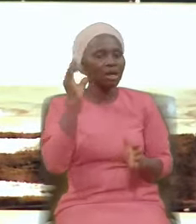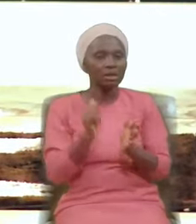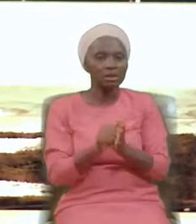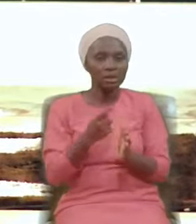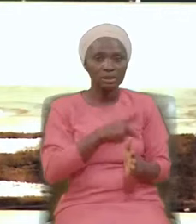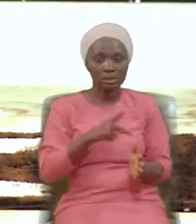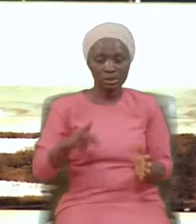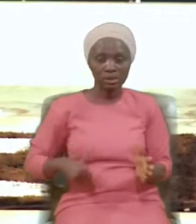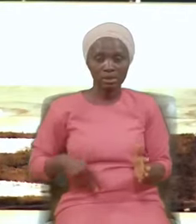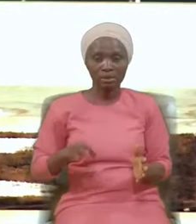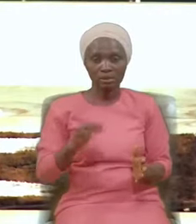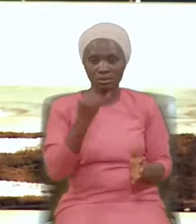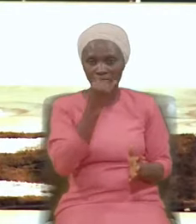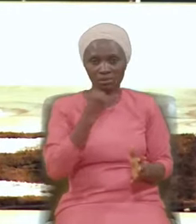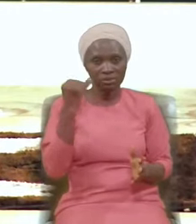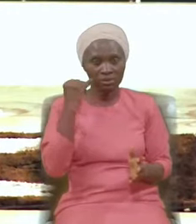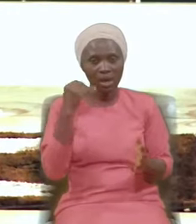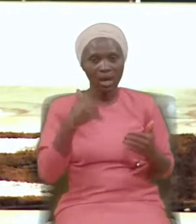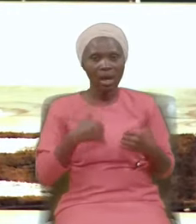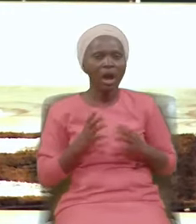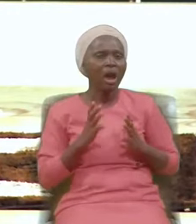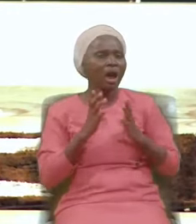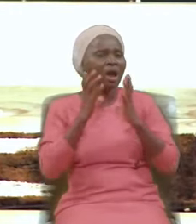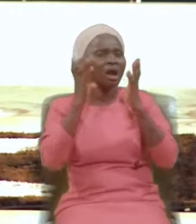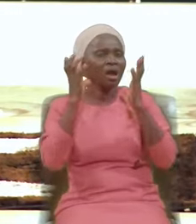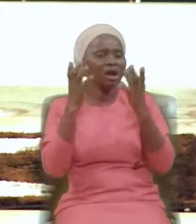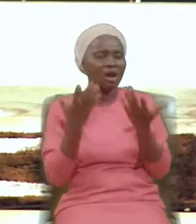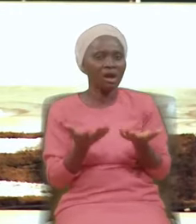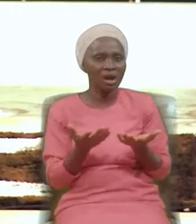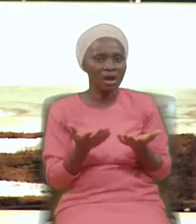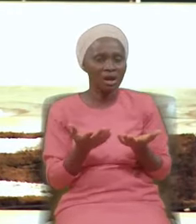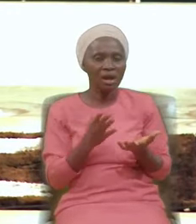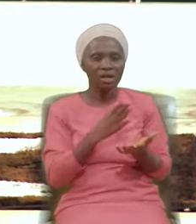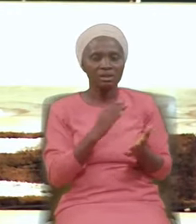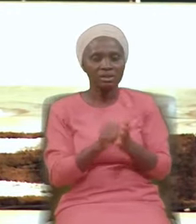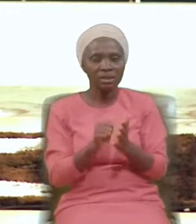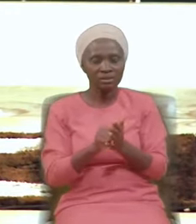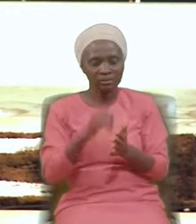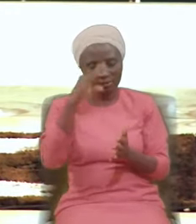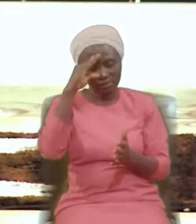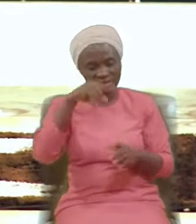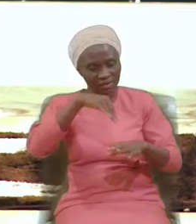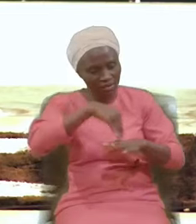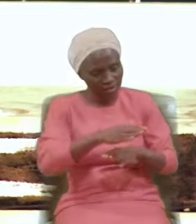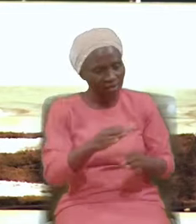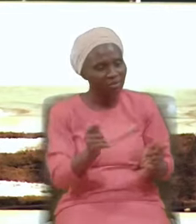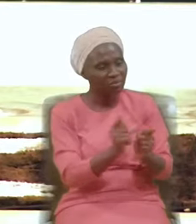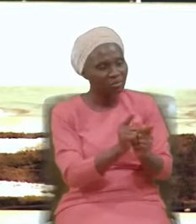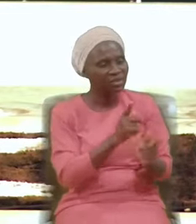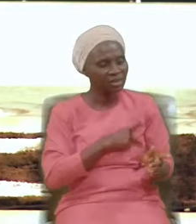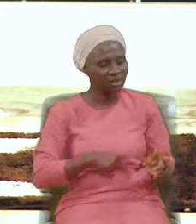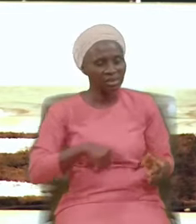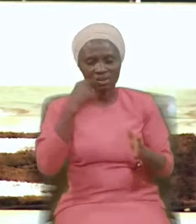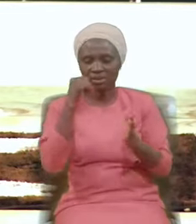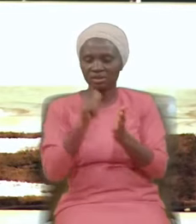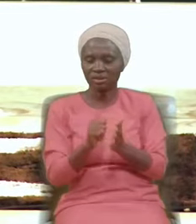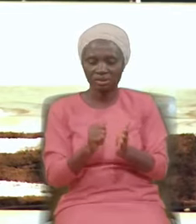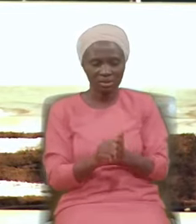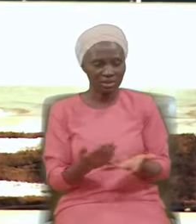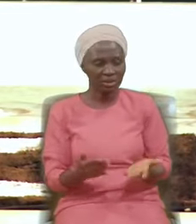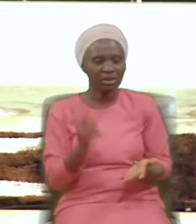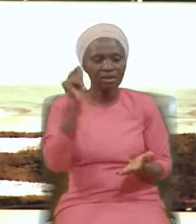the king of Israel had rent his clothes, that he sent to the king, saying,